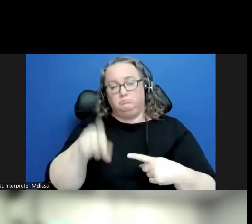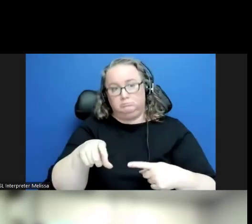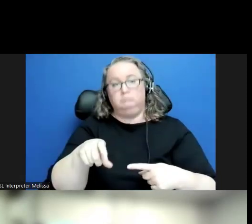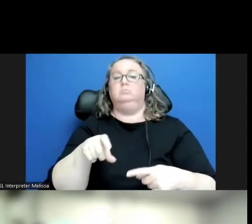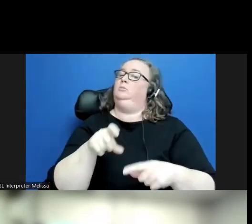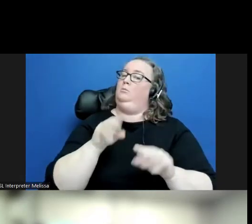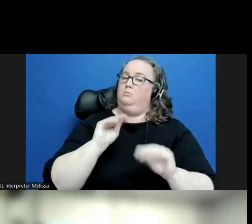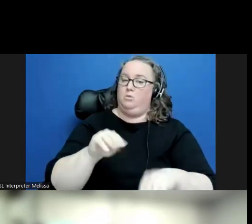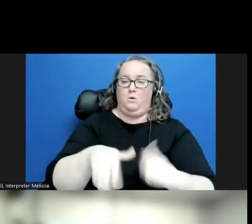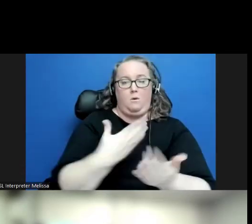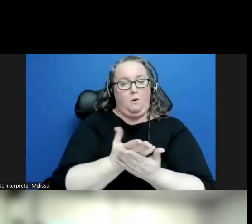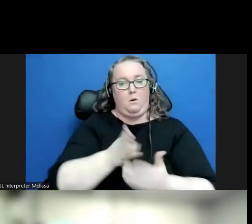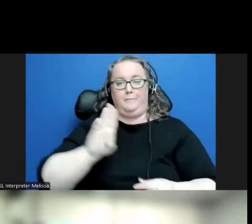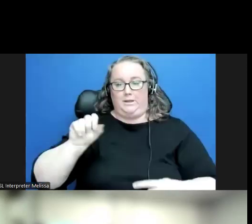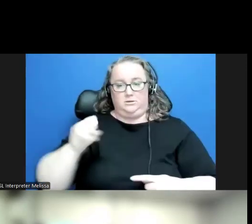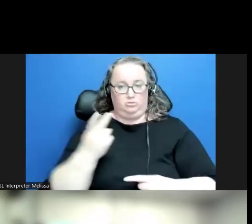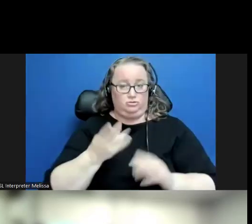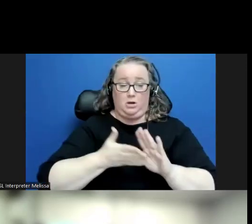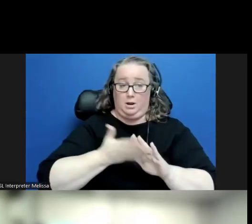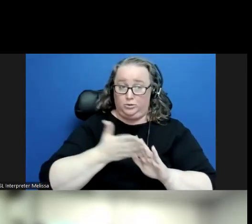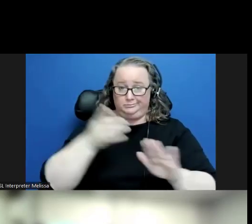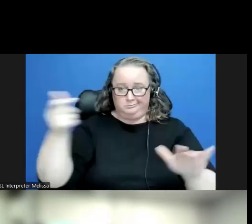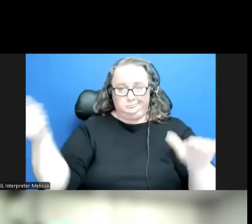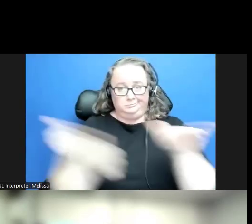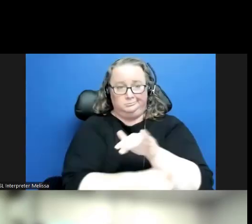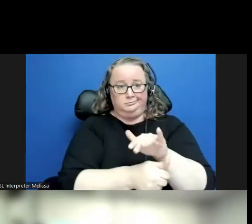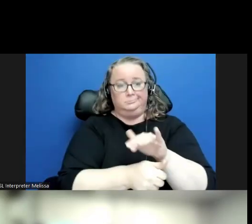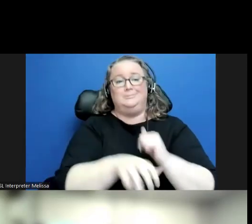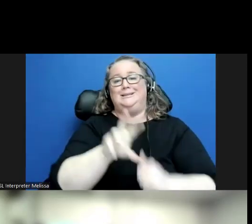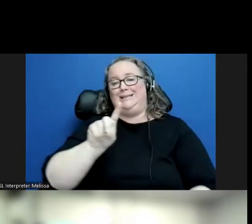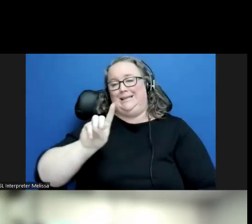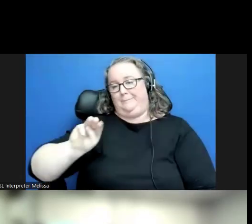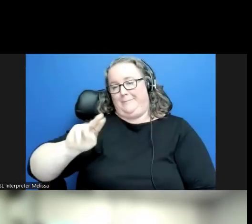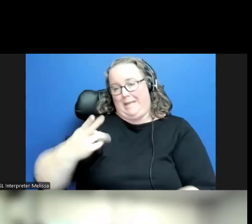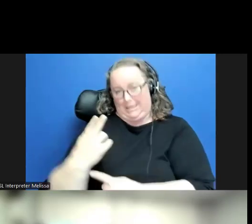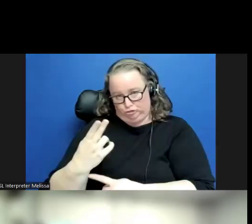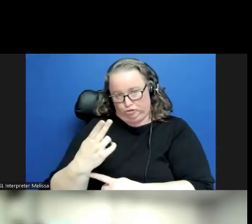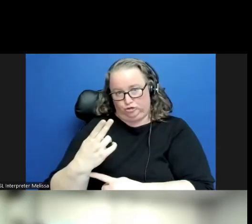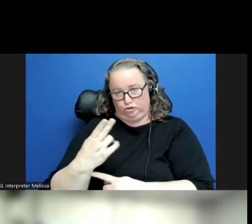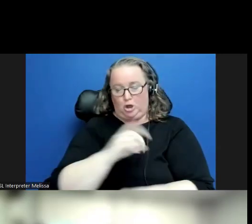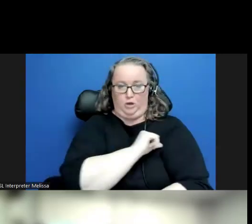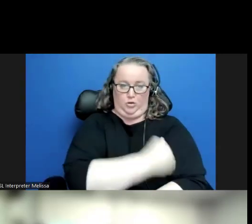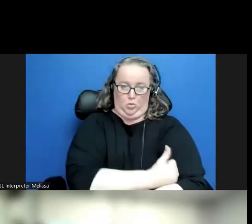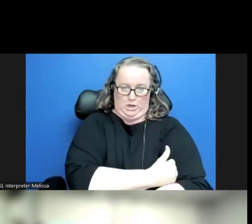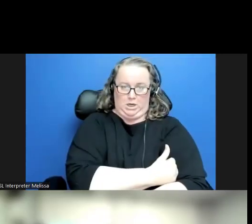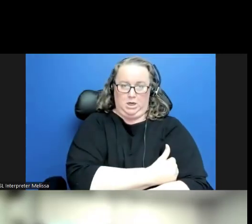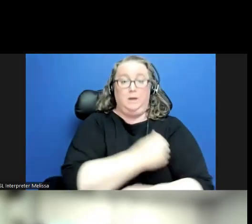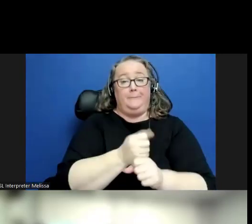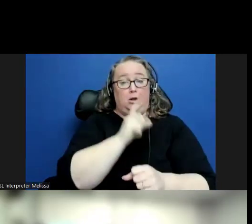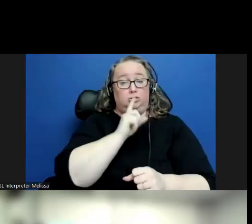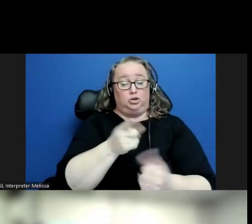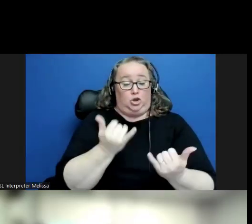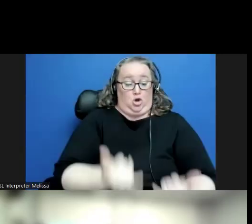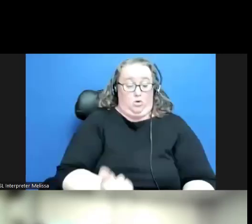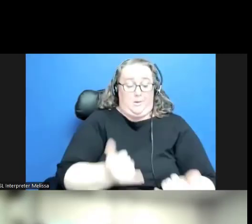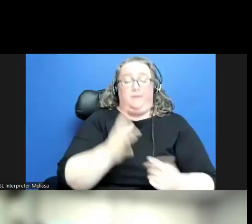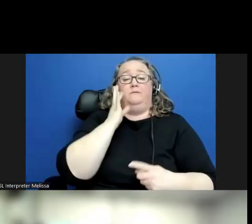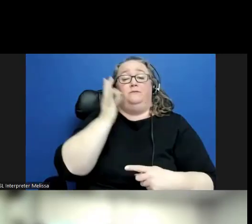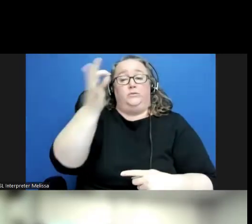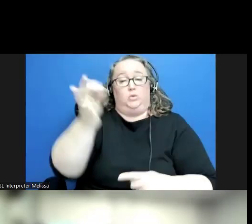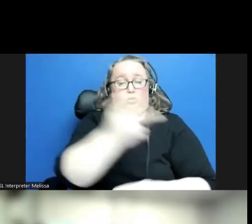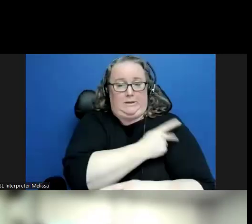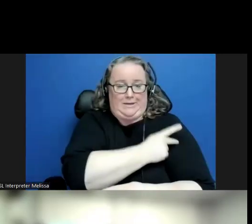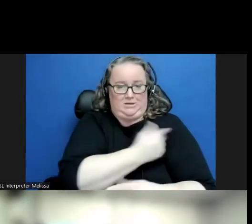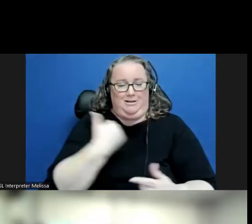State Hospital operations under the authority of the Department of Mental Health to ensure that current and future patients have